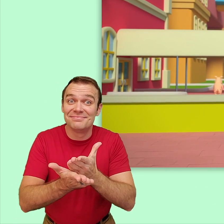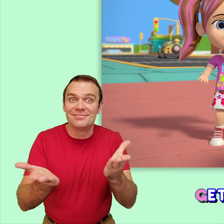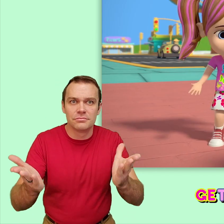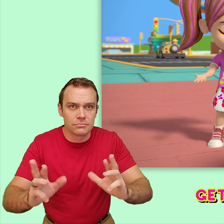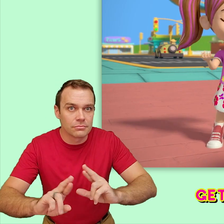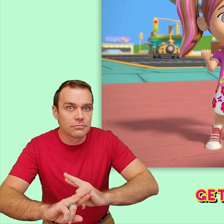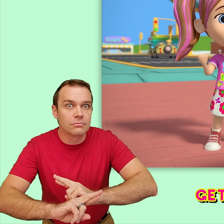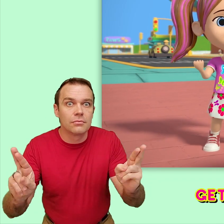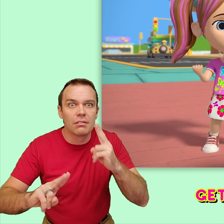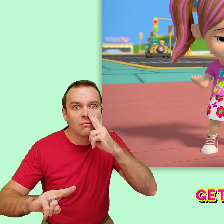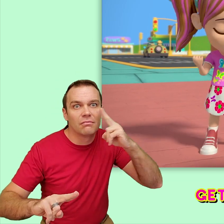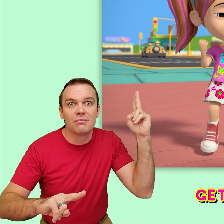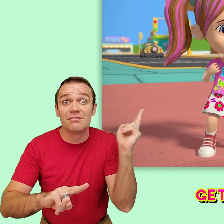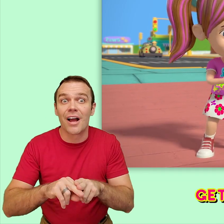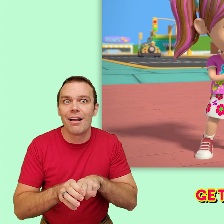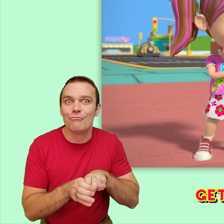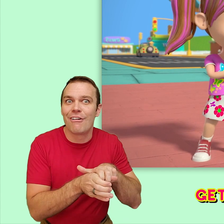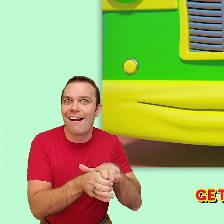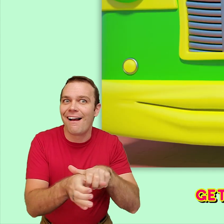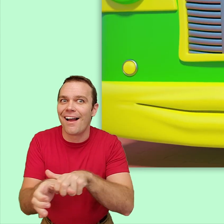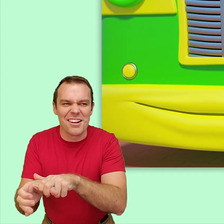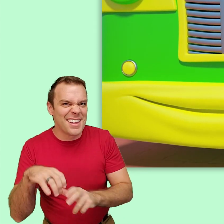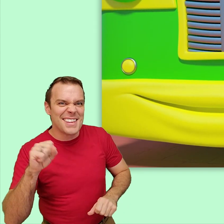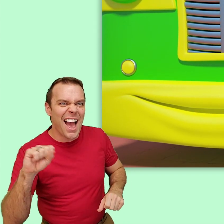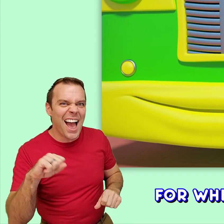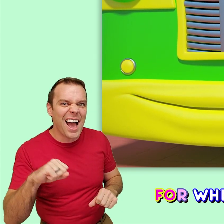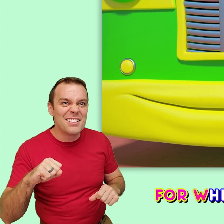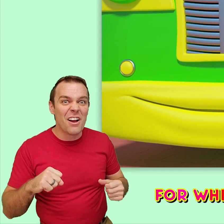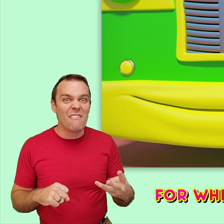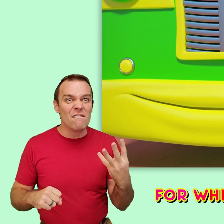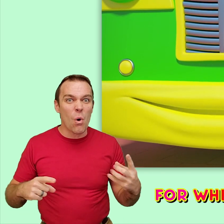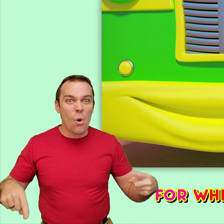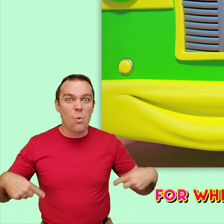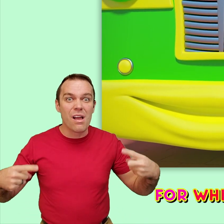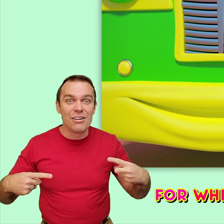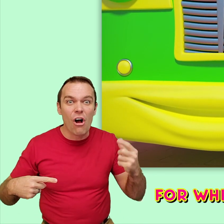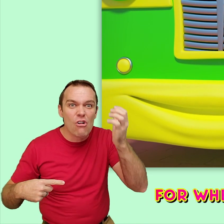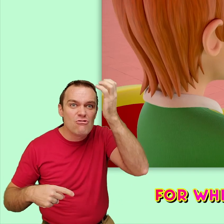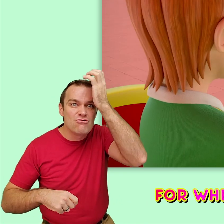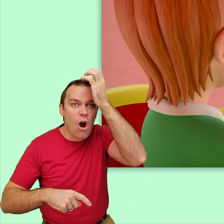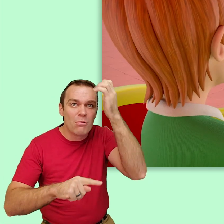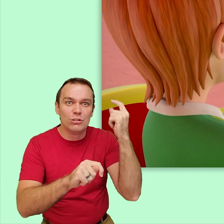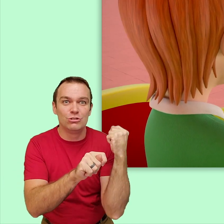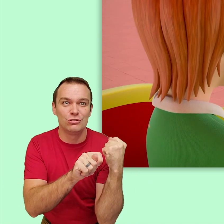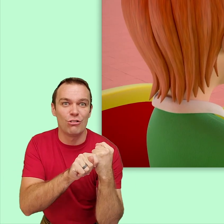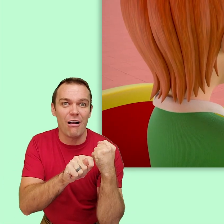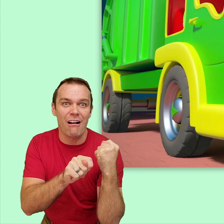Everybody, get ready for a fun ride! Yes! For wheels on the garbage truck!